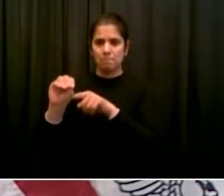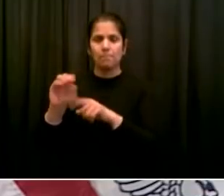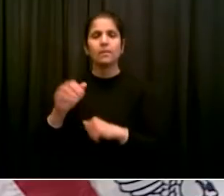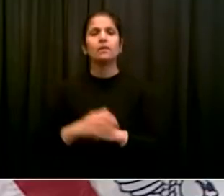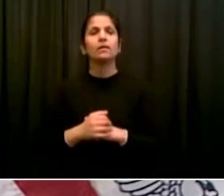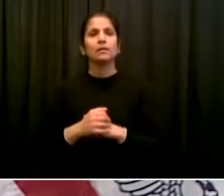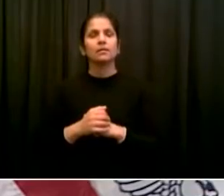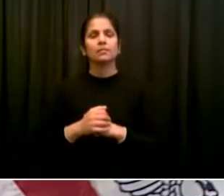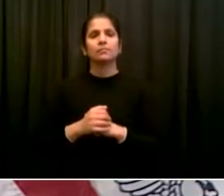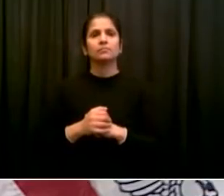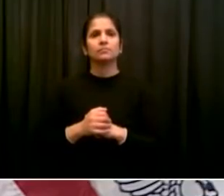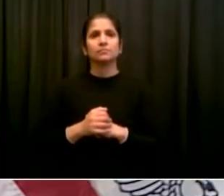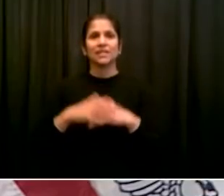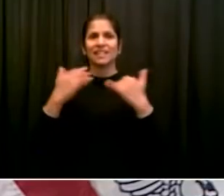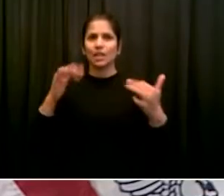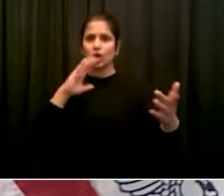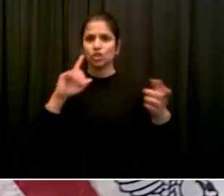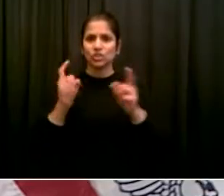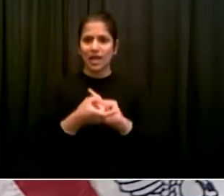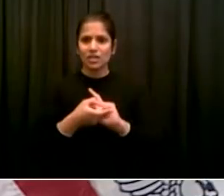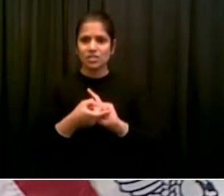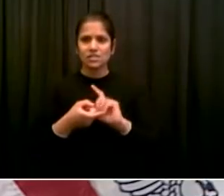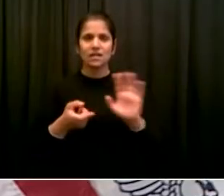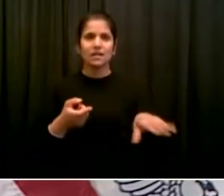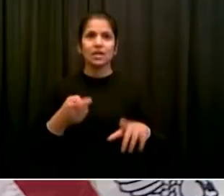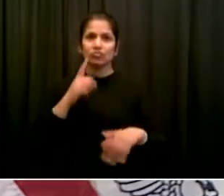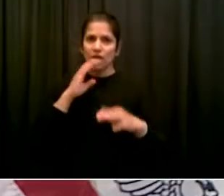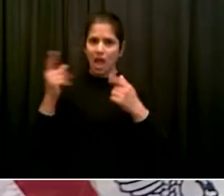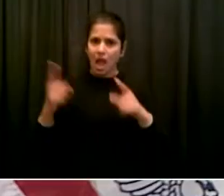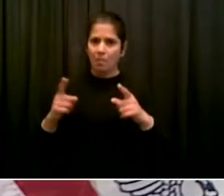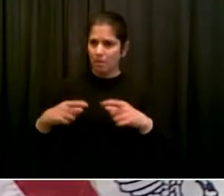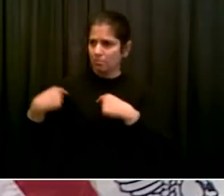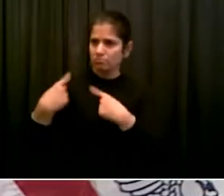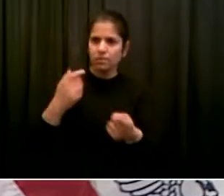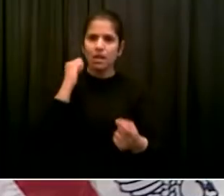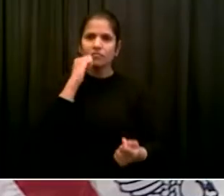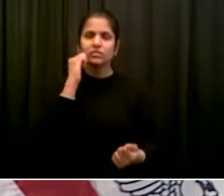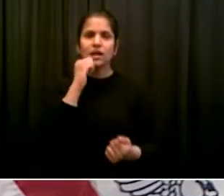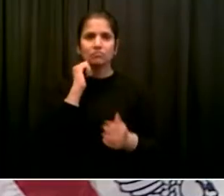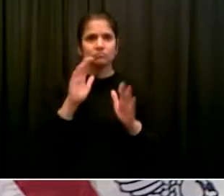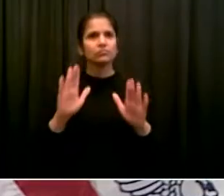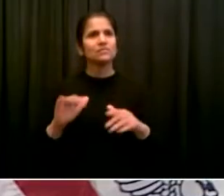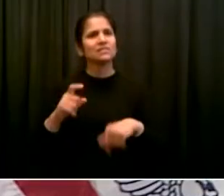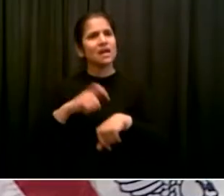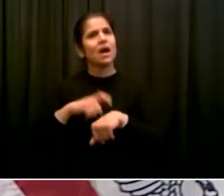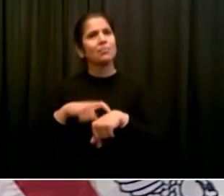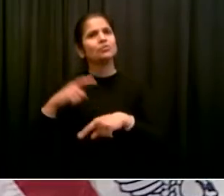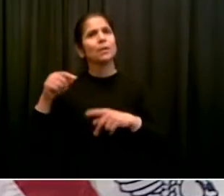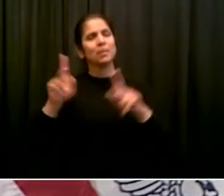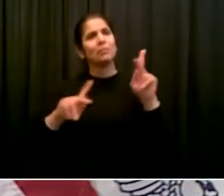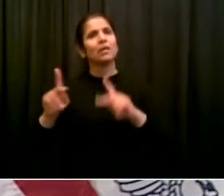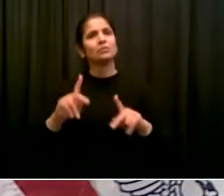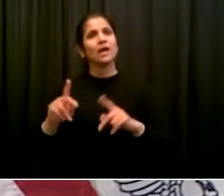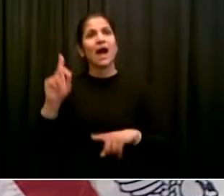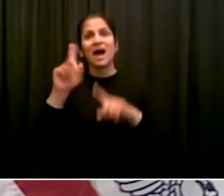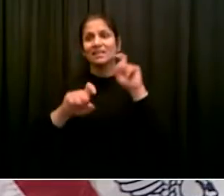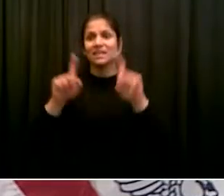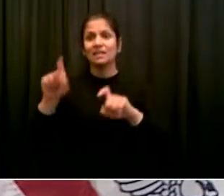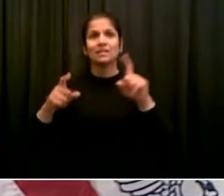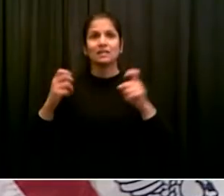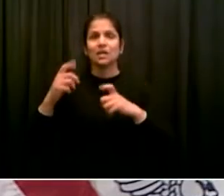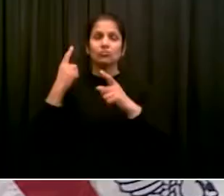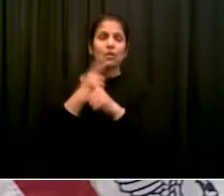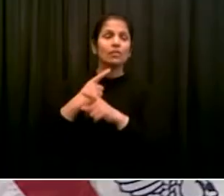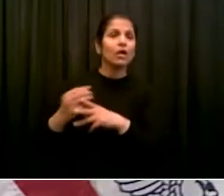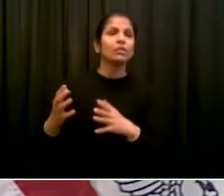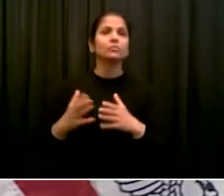We don't get these every day in history. It's a time where people are asking the right questions and are open to entirely